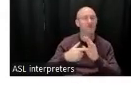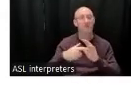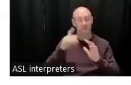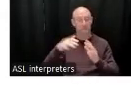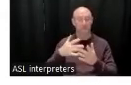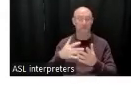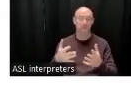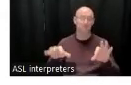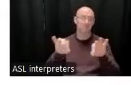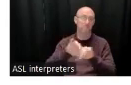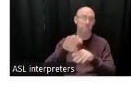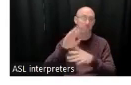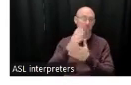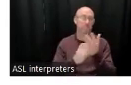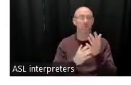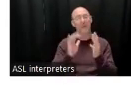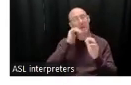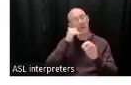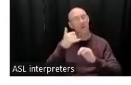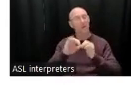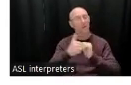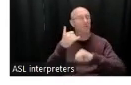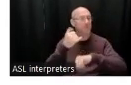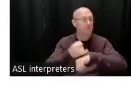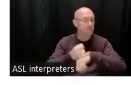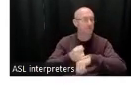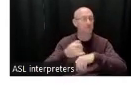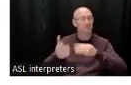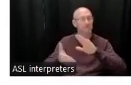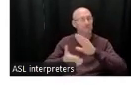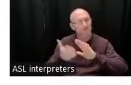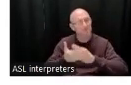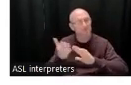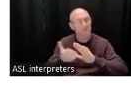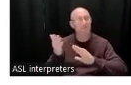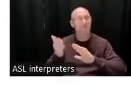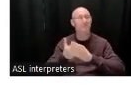factor in just how the institution operates and what kinds of